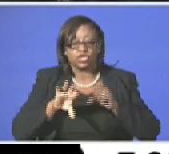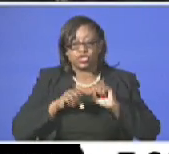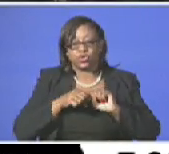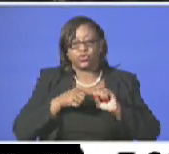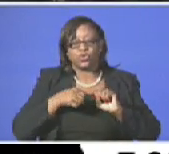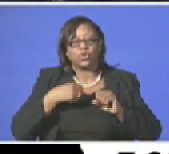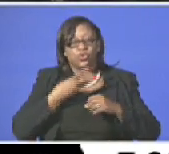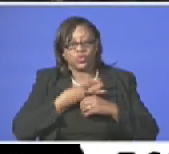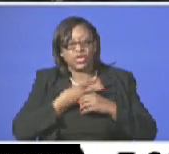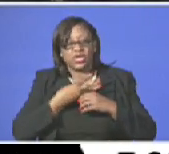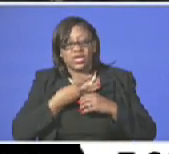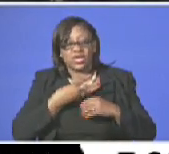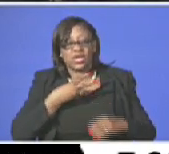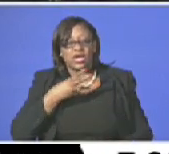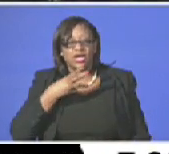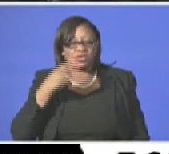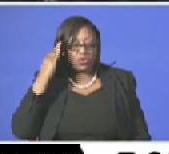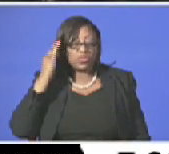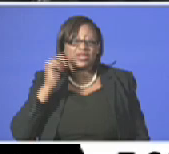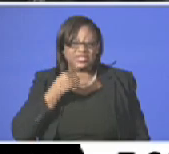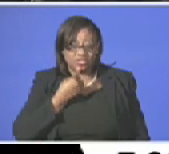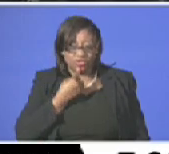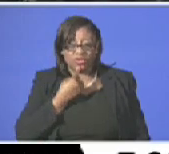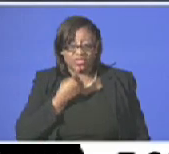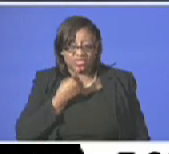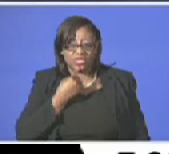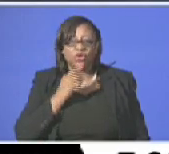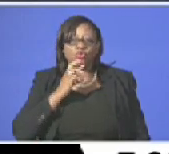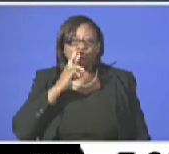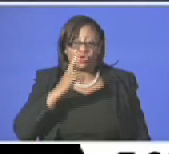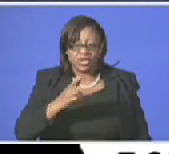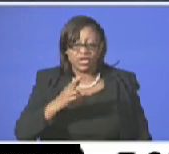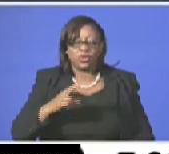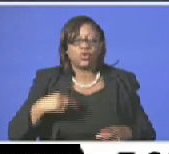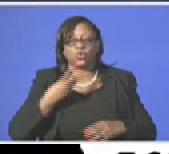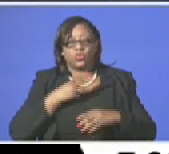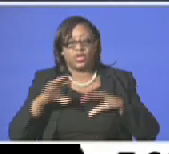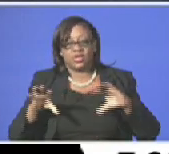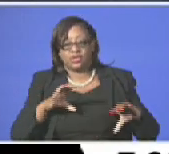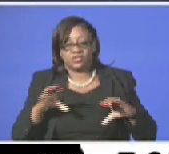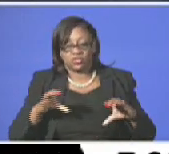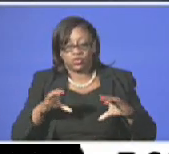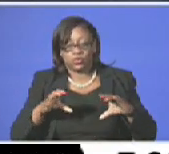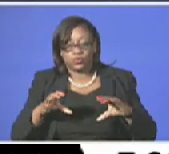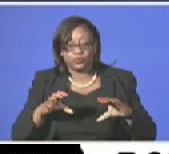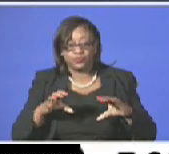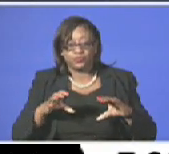therefore that's serious enough for us. And so really we need to do our